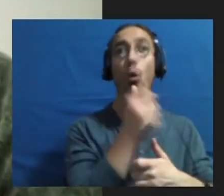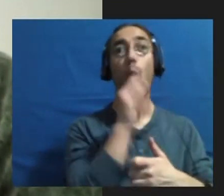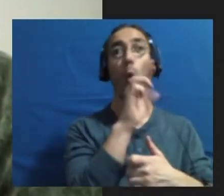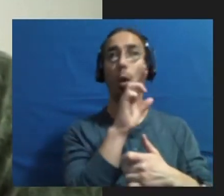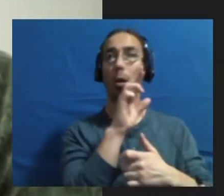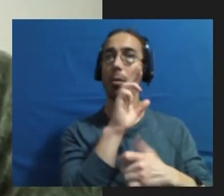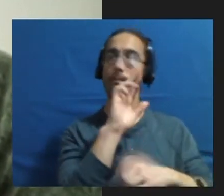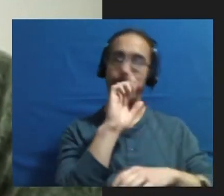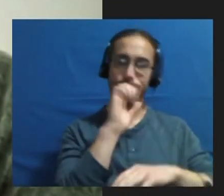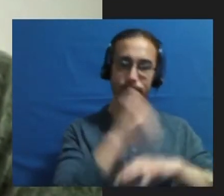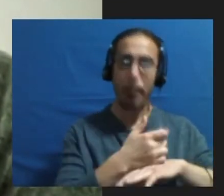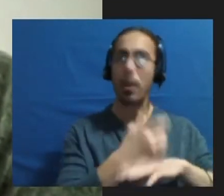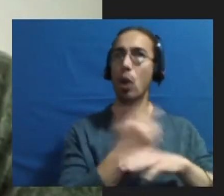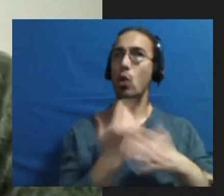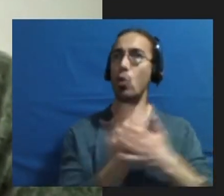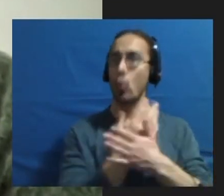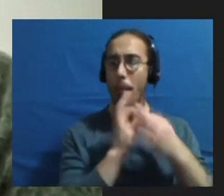But